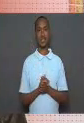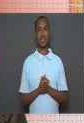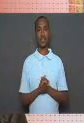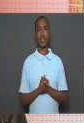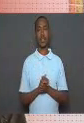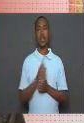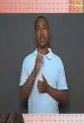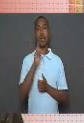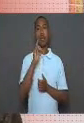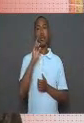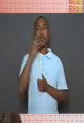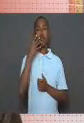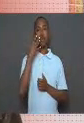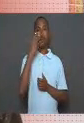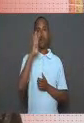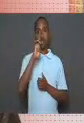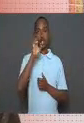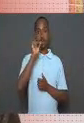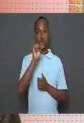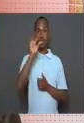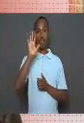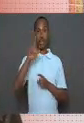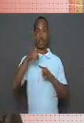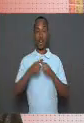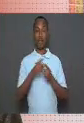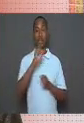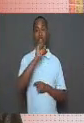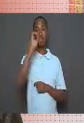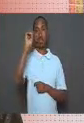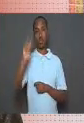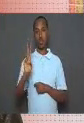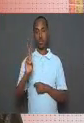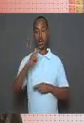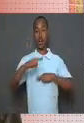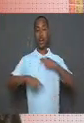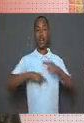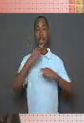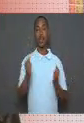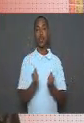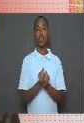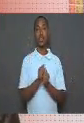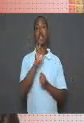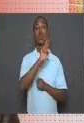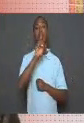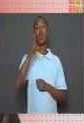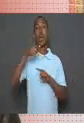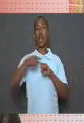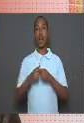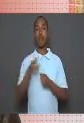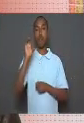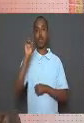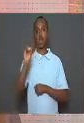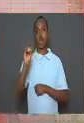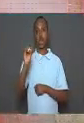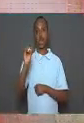When 14.5 grams of sulfur dioxide reacts with 21 grams of